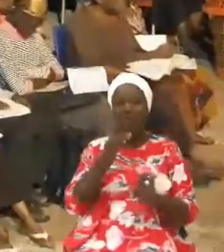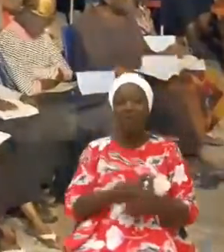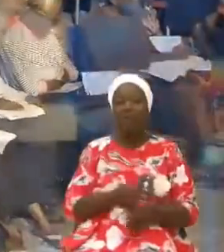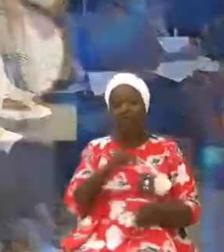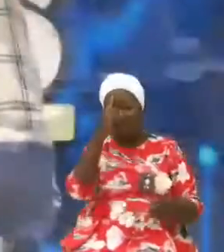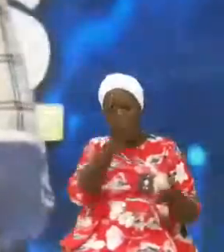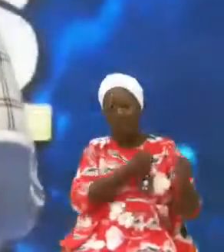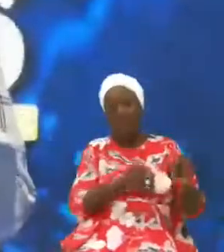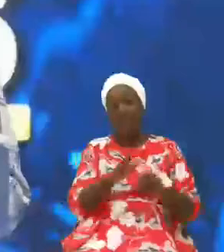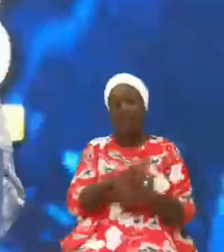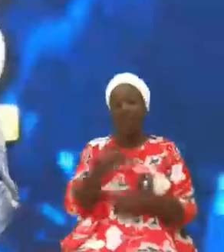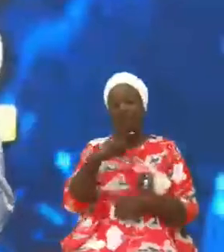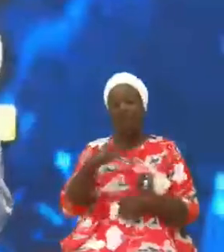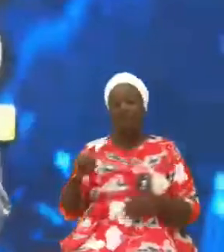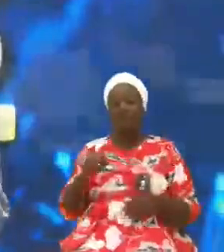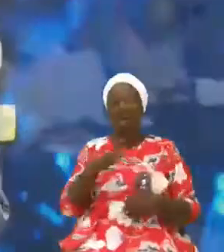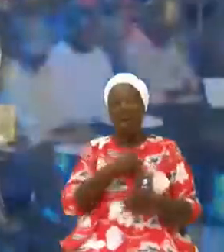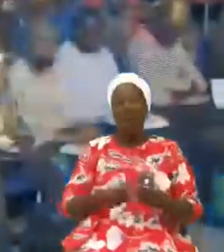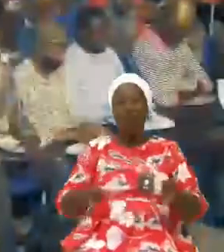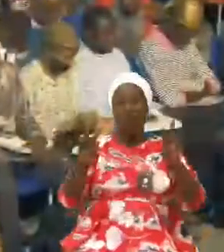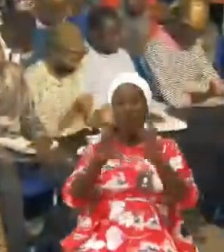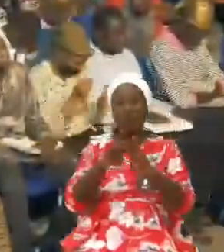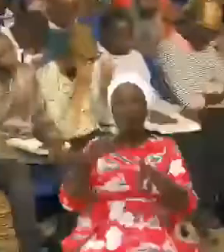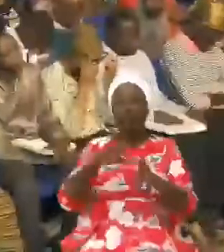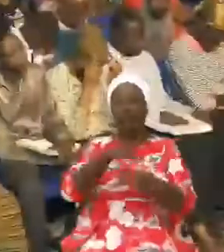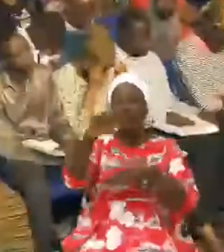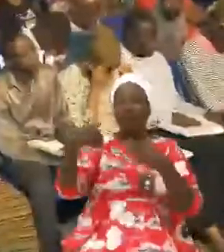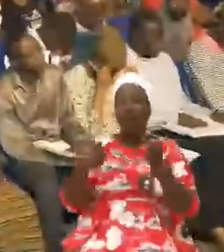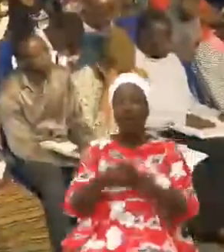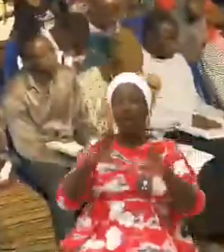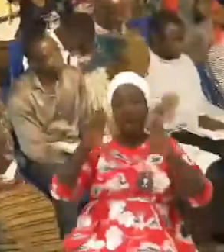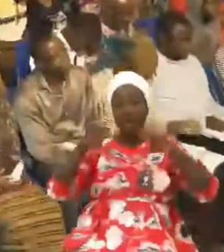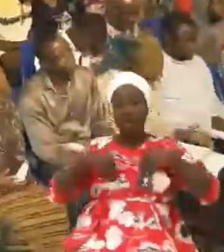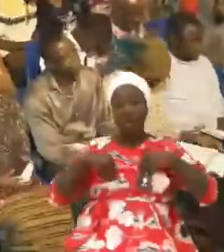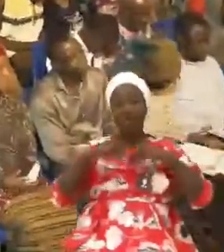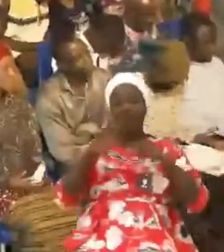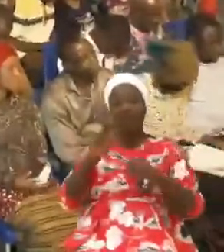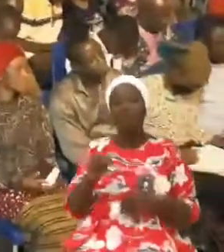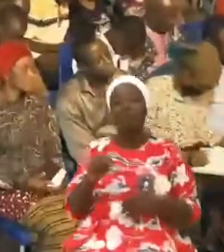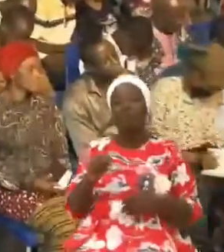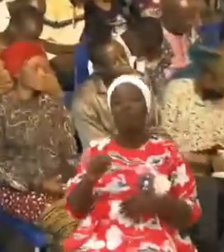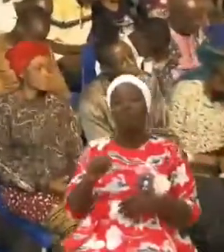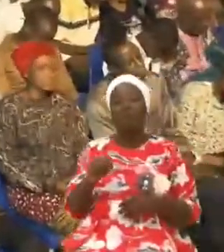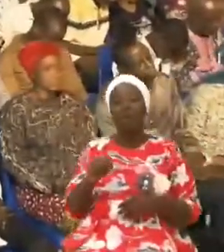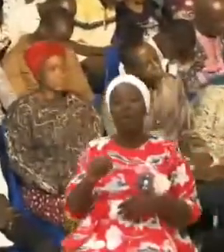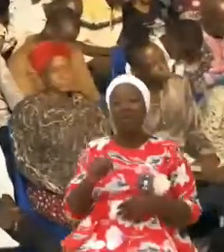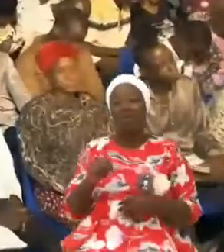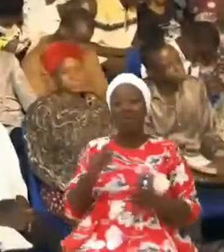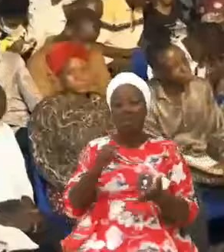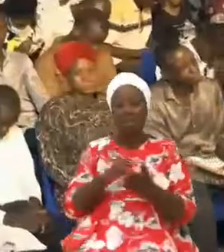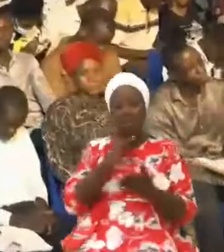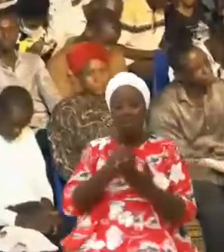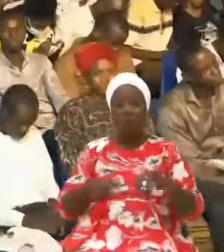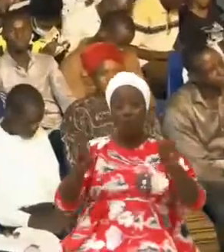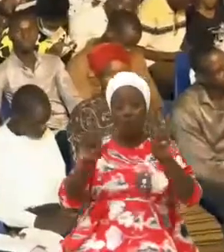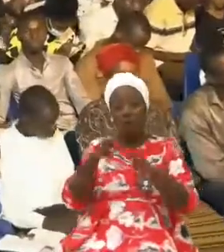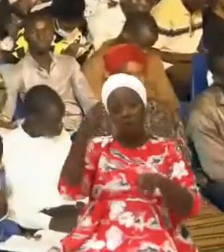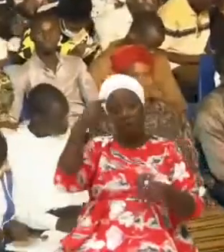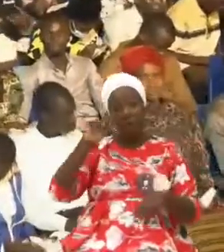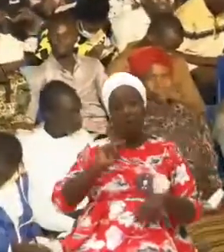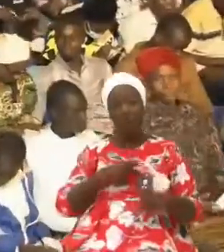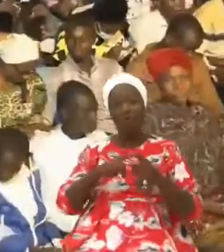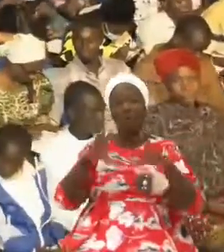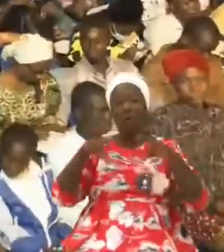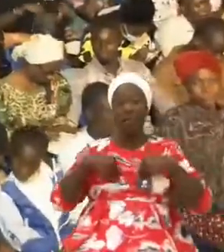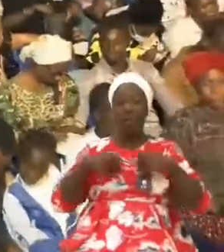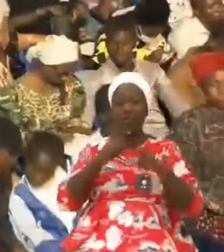says, this is a faithful saying and worthy of all acceptation, worthy for